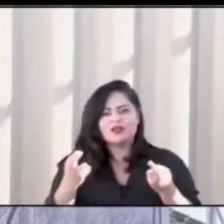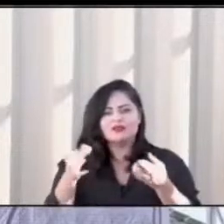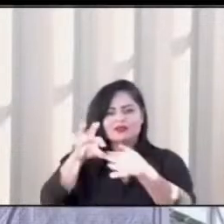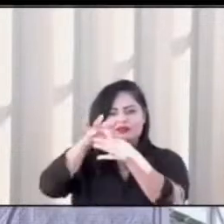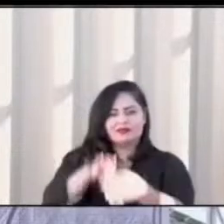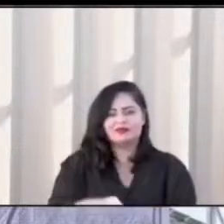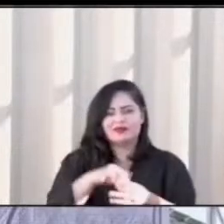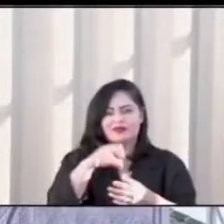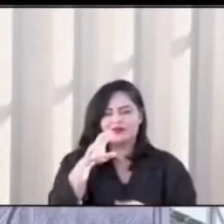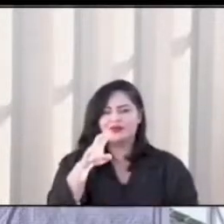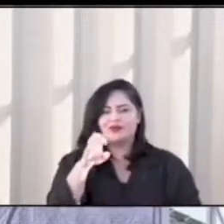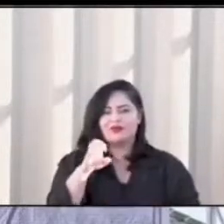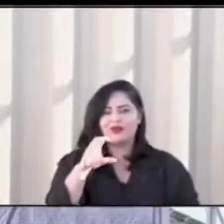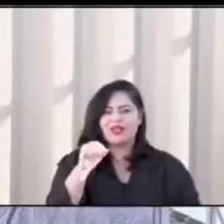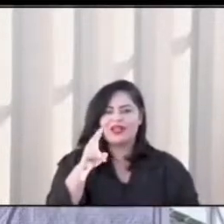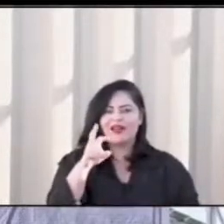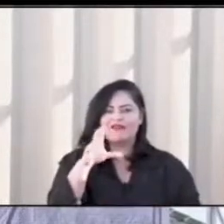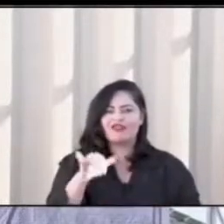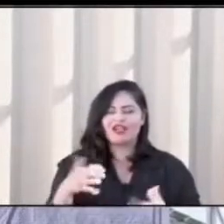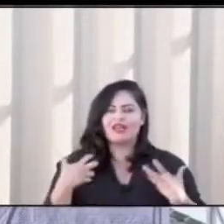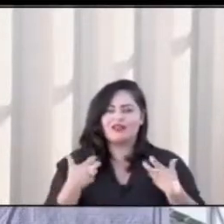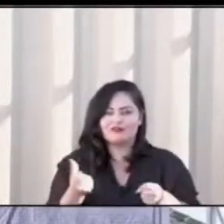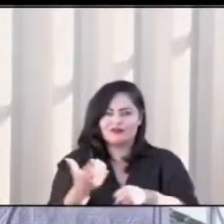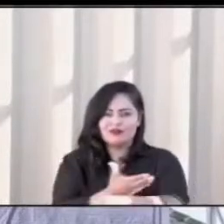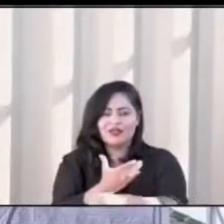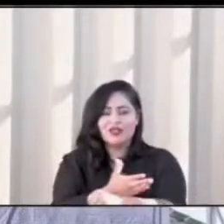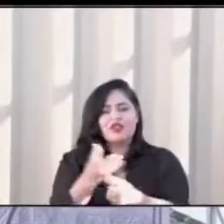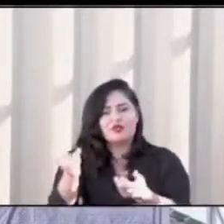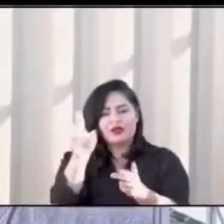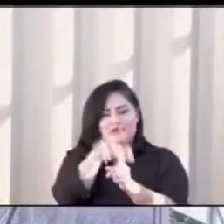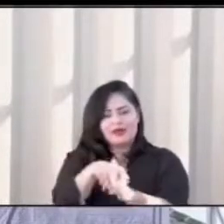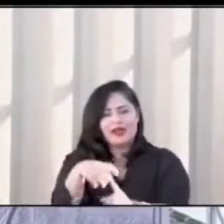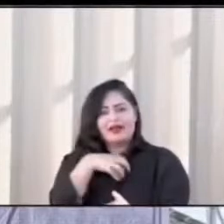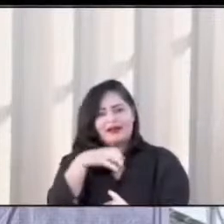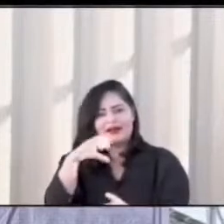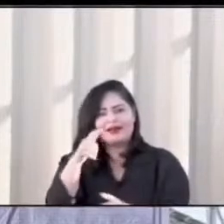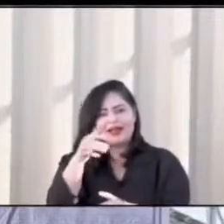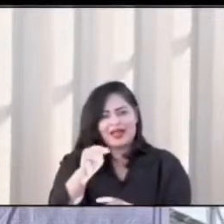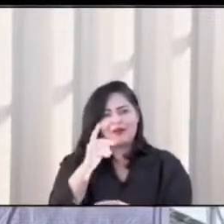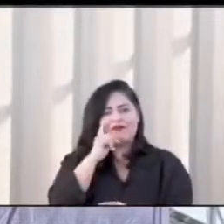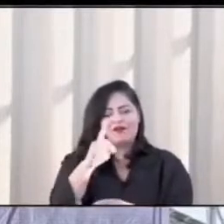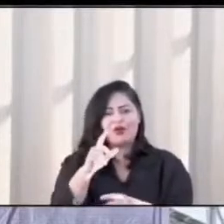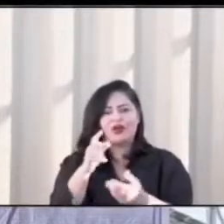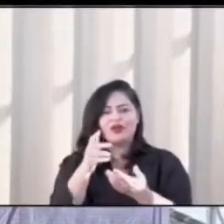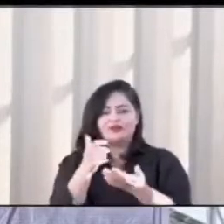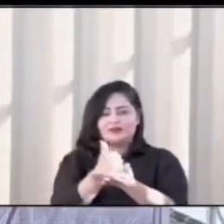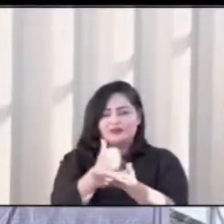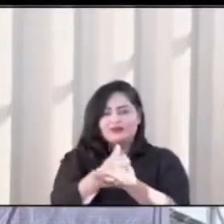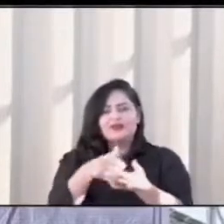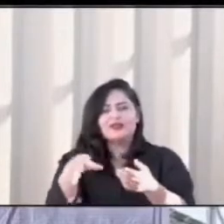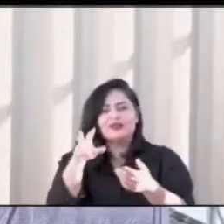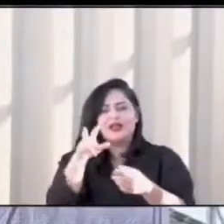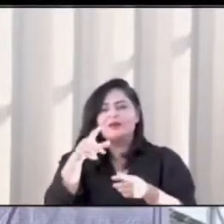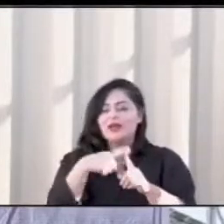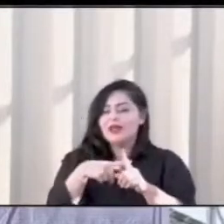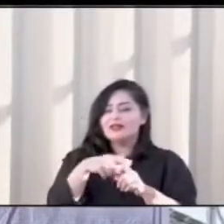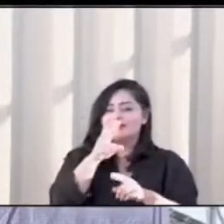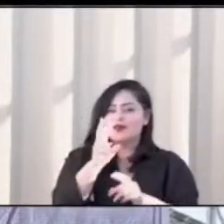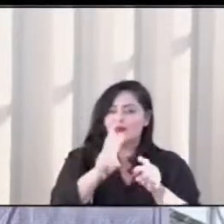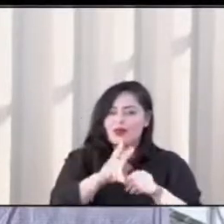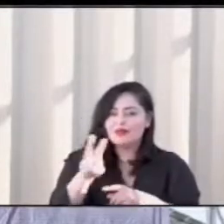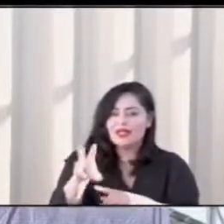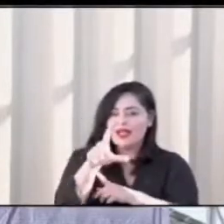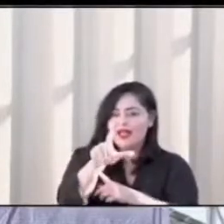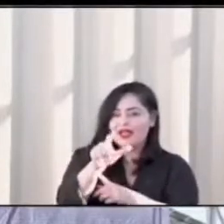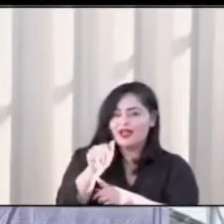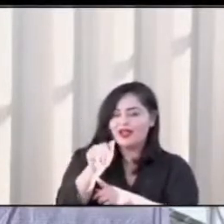recovery. You can start a damage assessment claim. This can also be accessed by visiting lacity.gov and accessing the